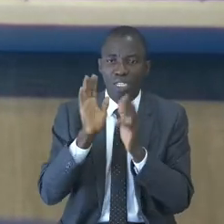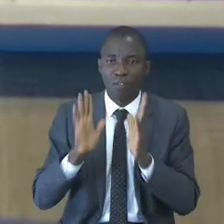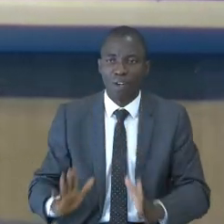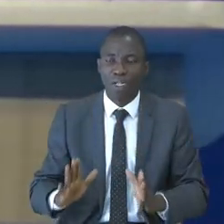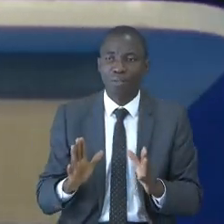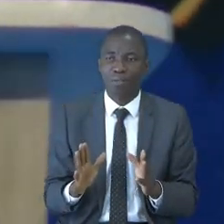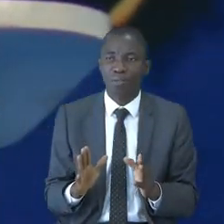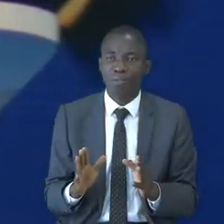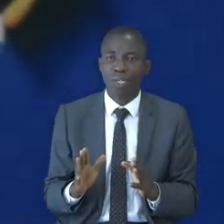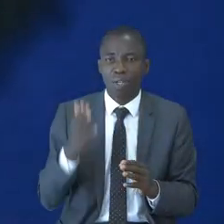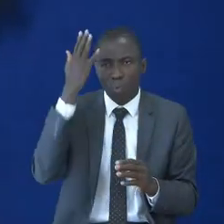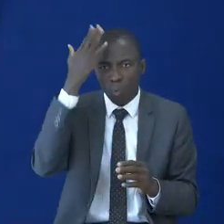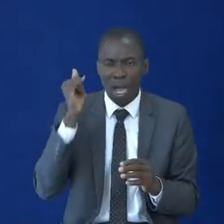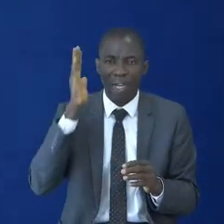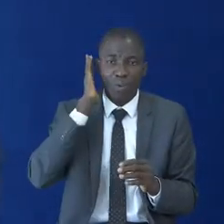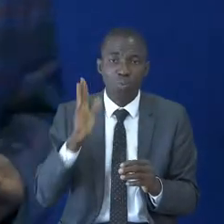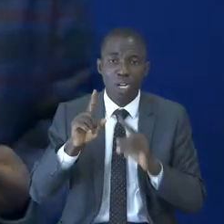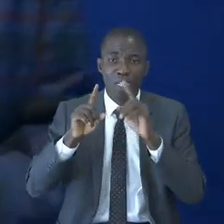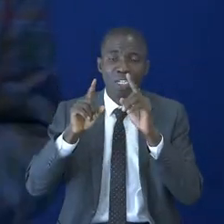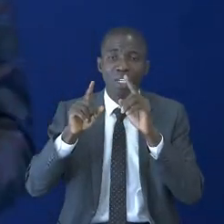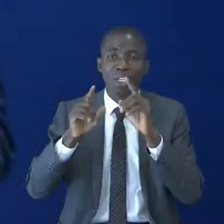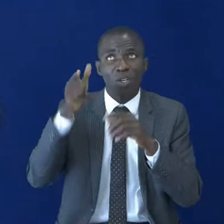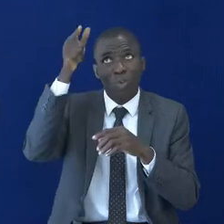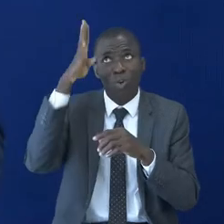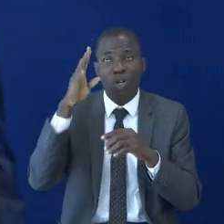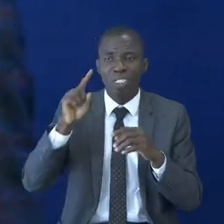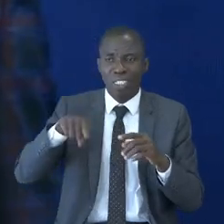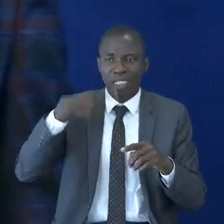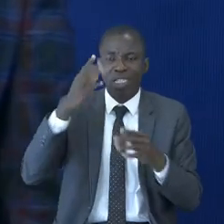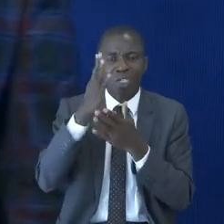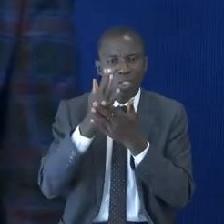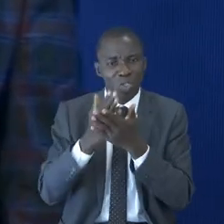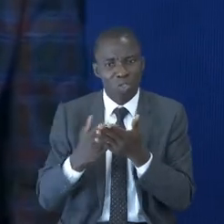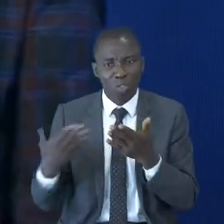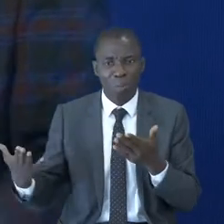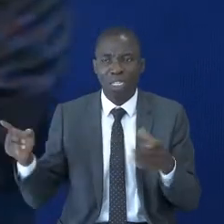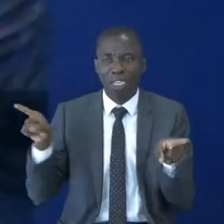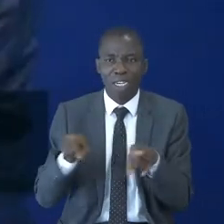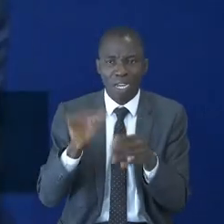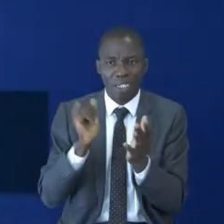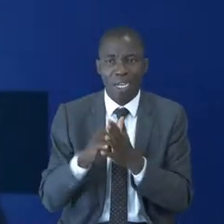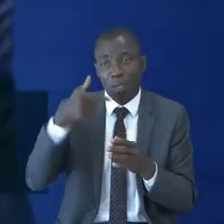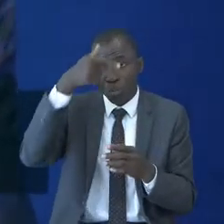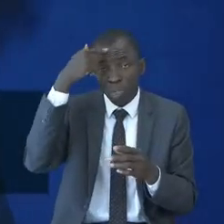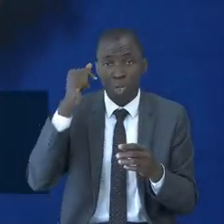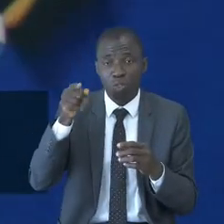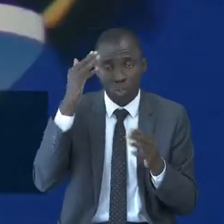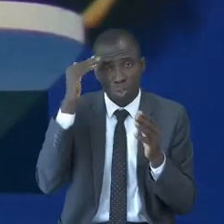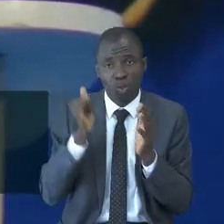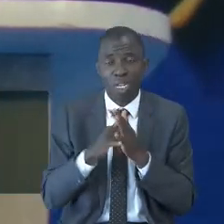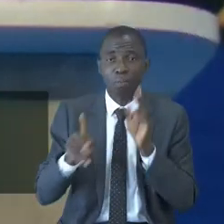will God say something like that? Because you know the company you belong